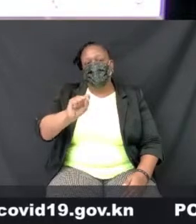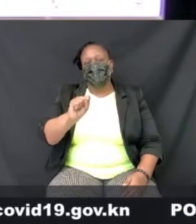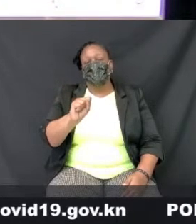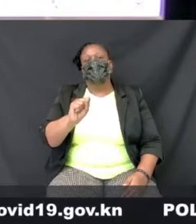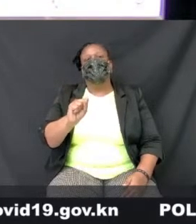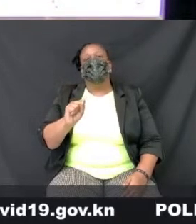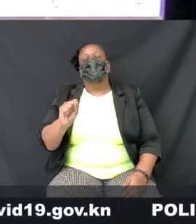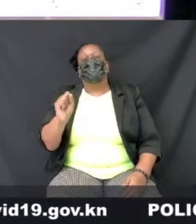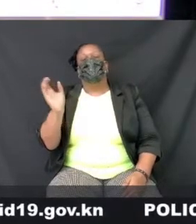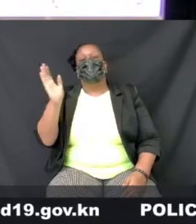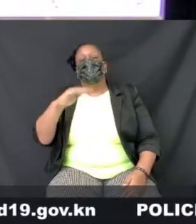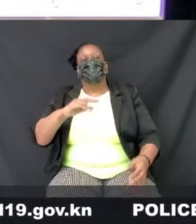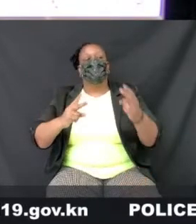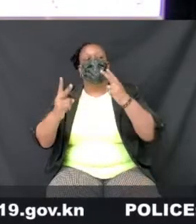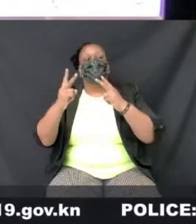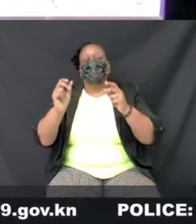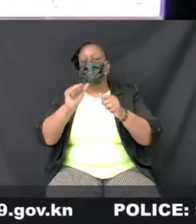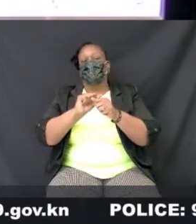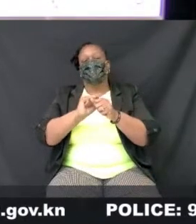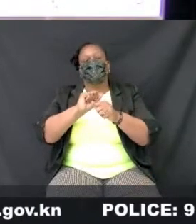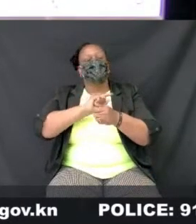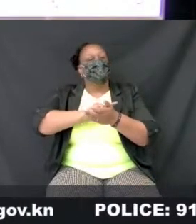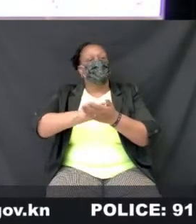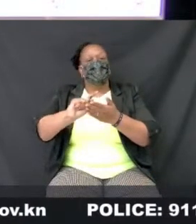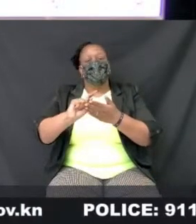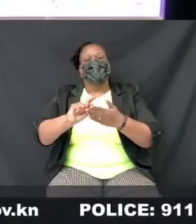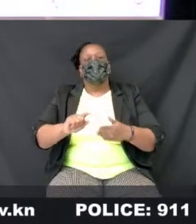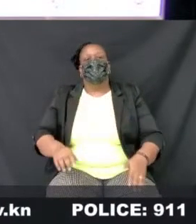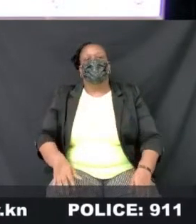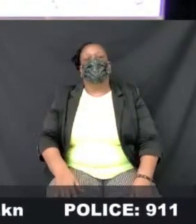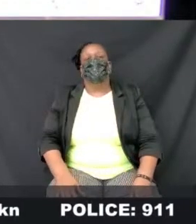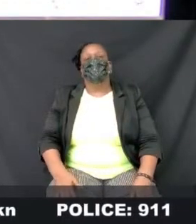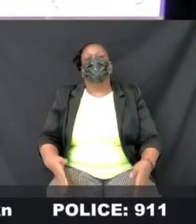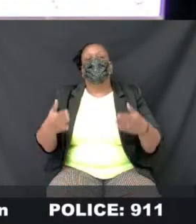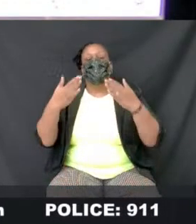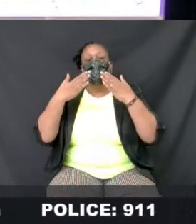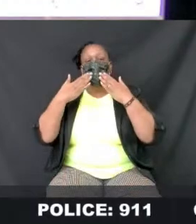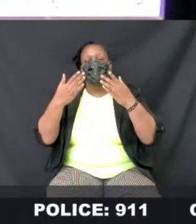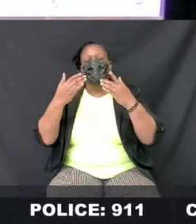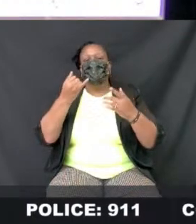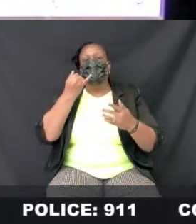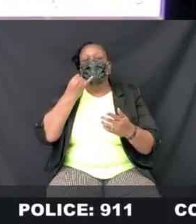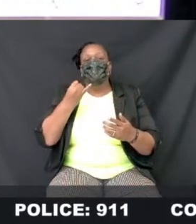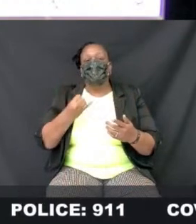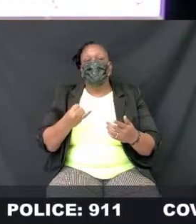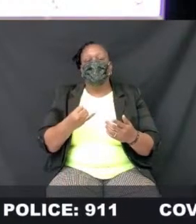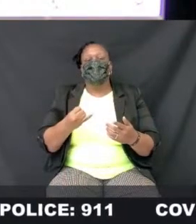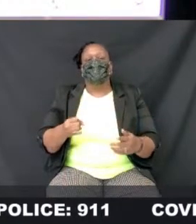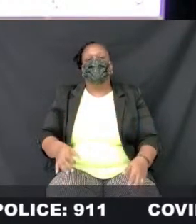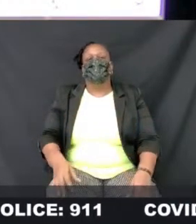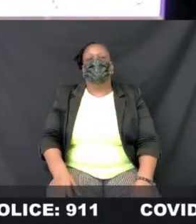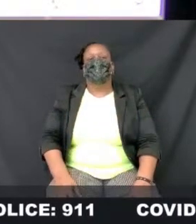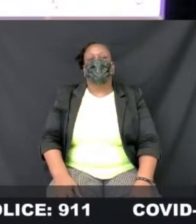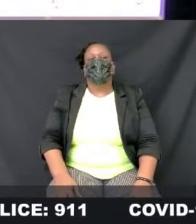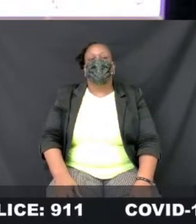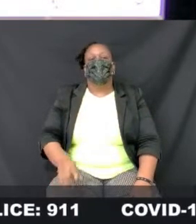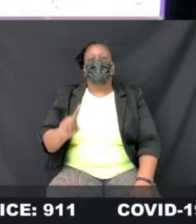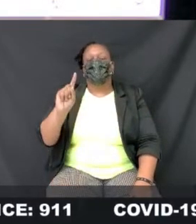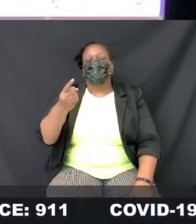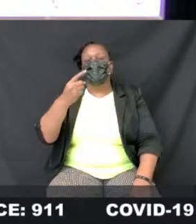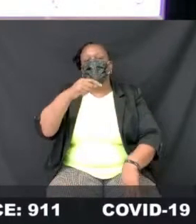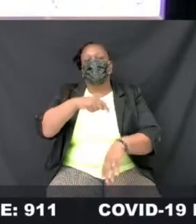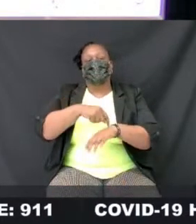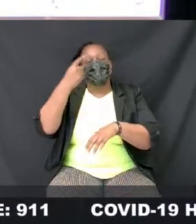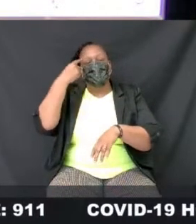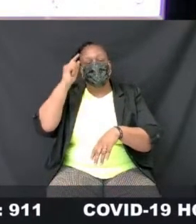itself speaks volumes. I thank Mrs. Christmas Jacobs. It's her first appearance for the